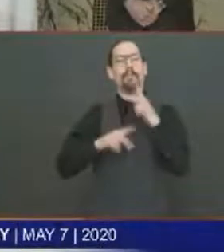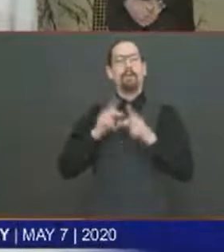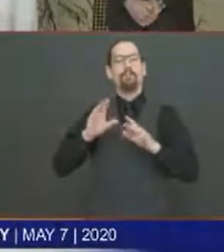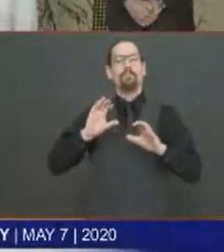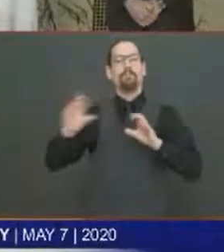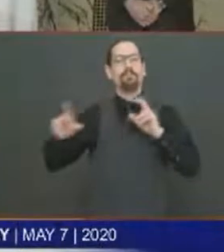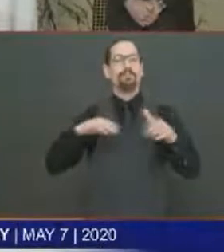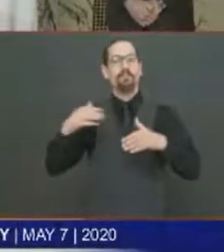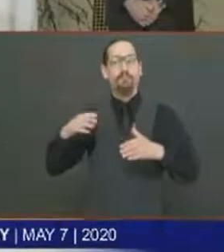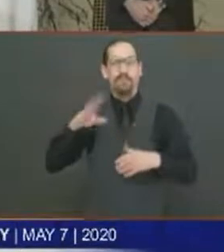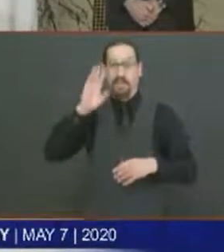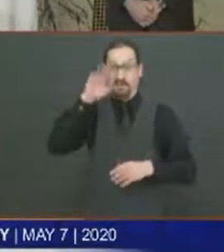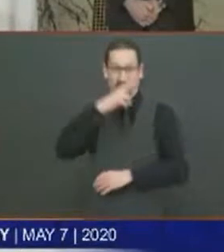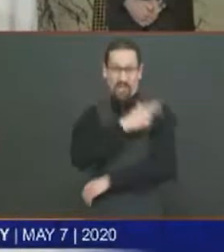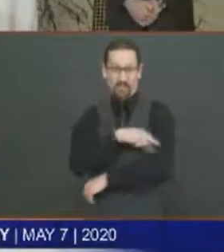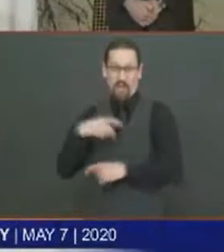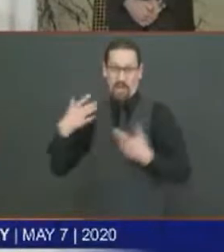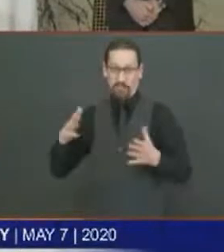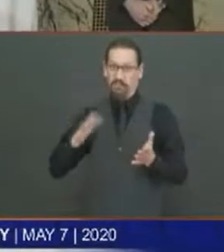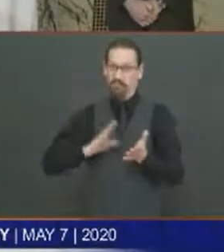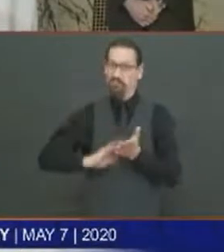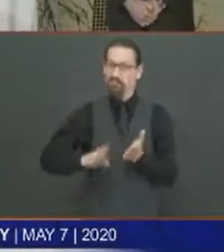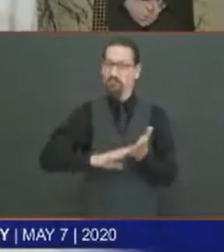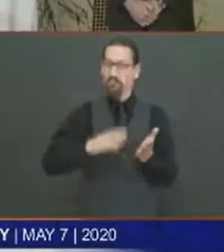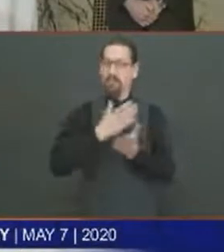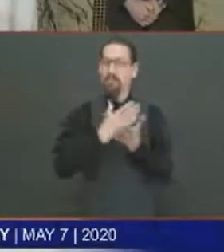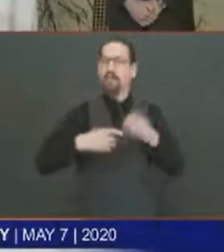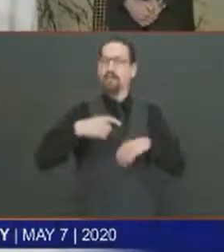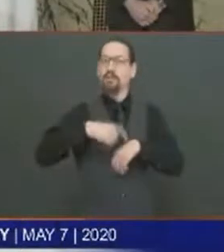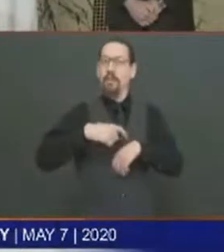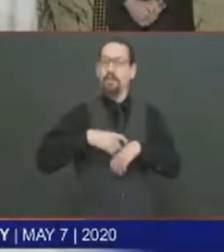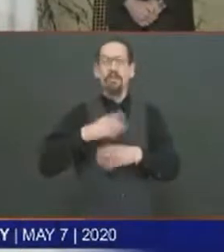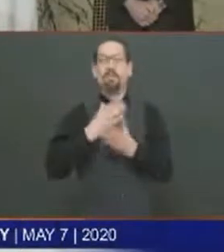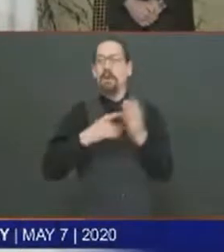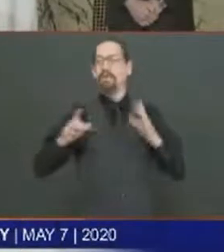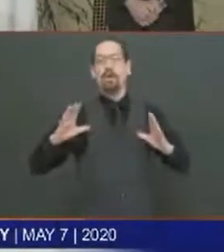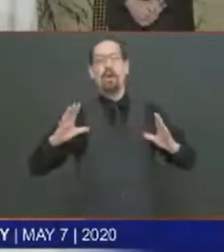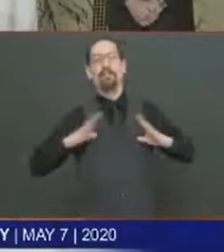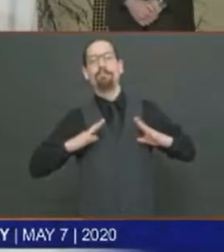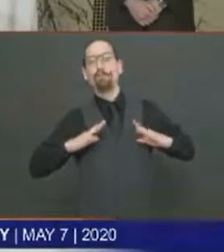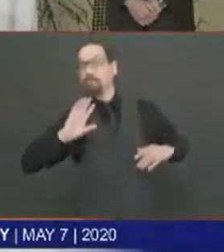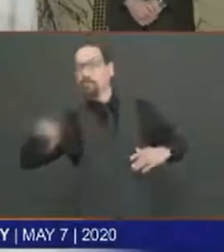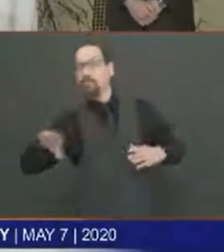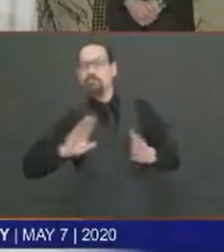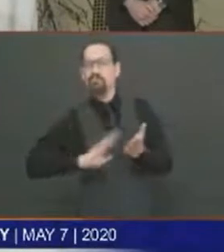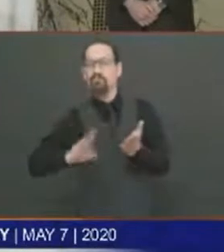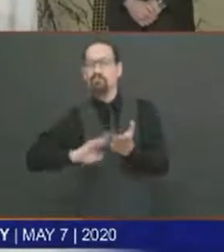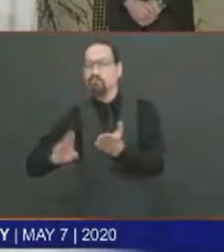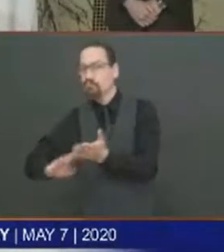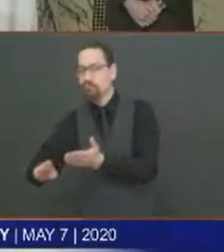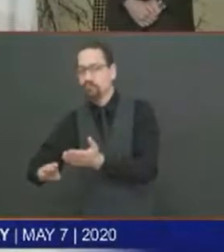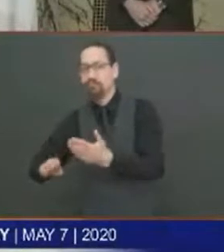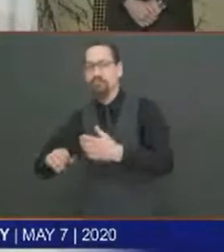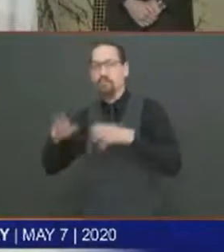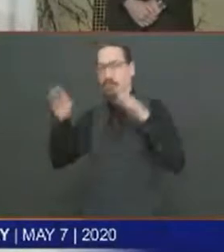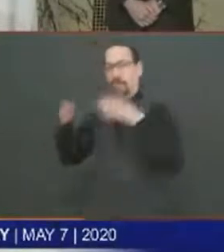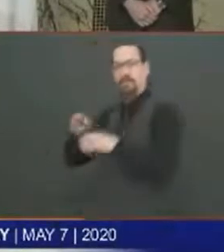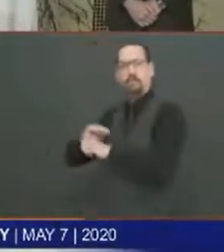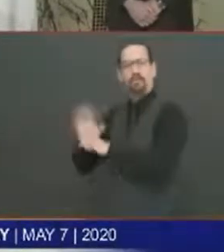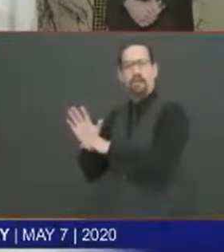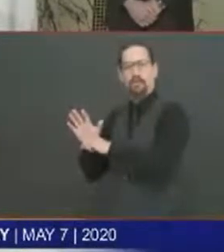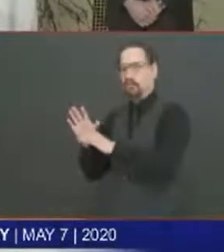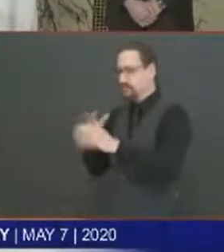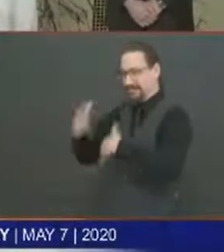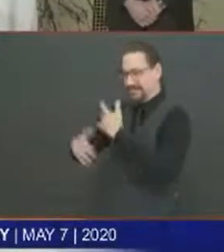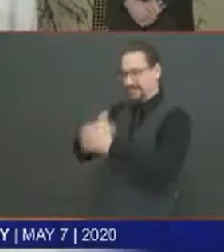folks on part-time, put folks on furlough, and it's my hope that when they start getting back into business, you